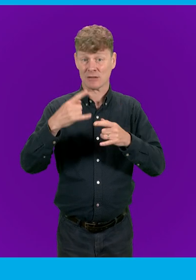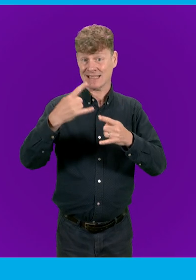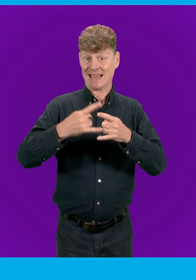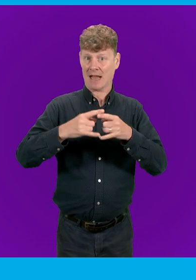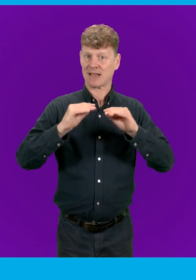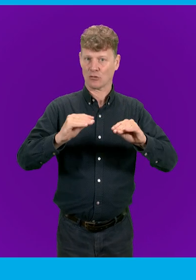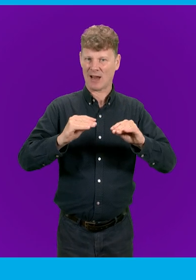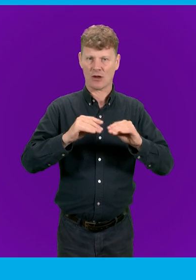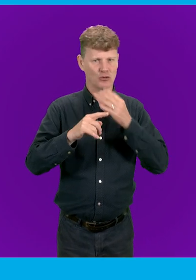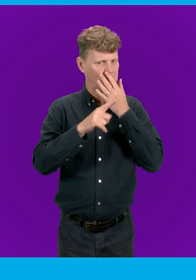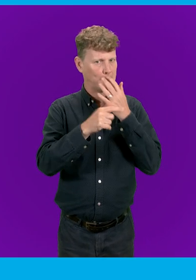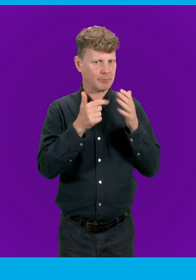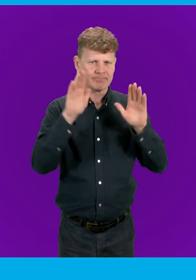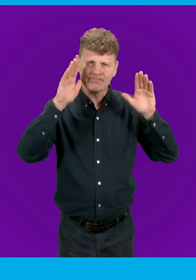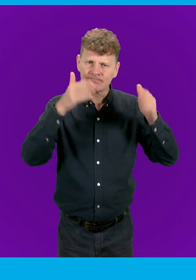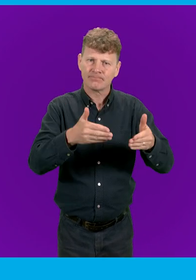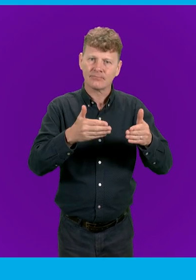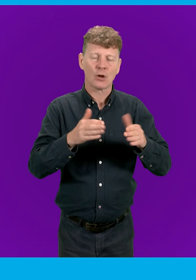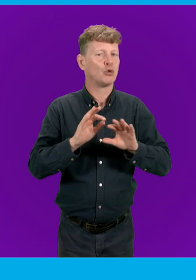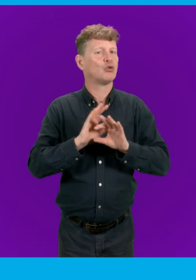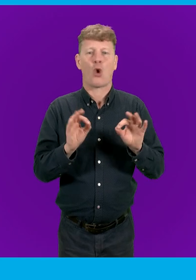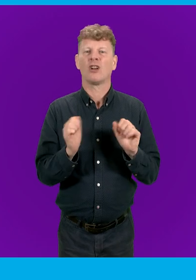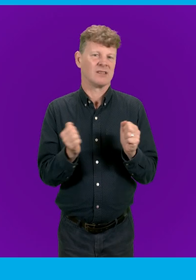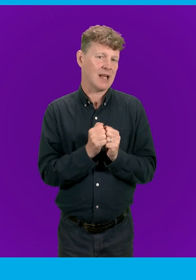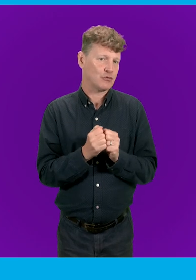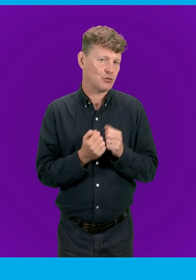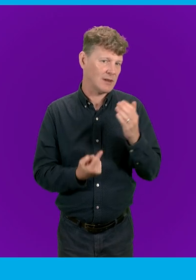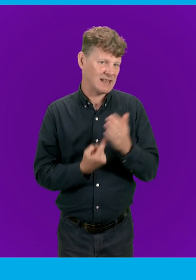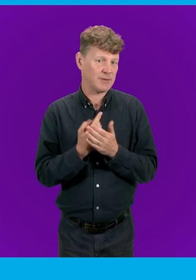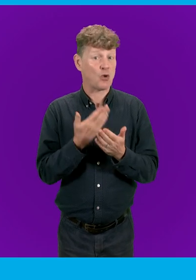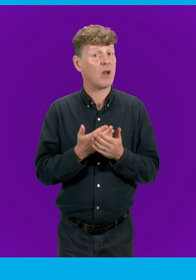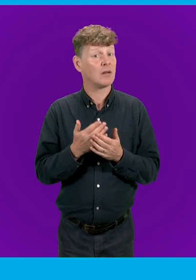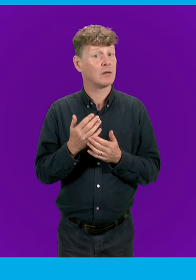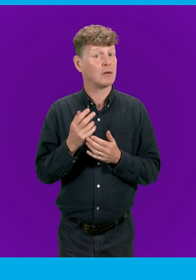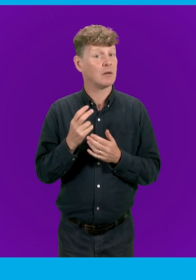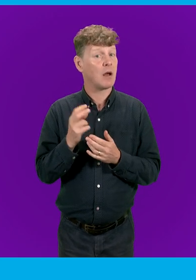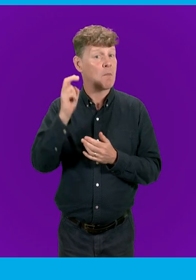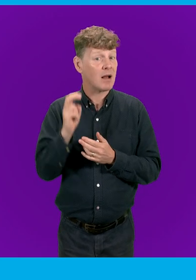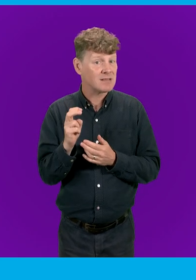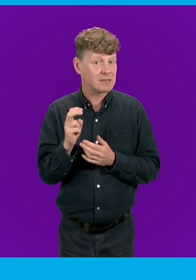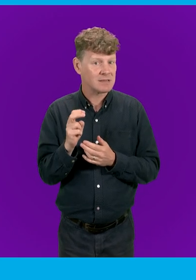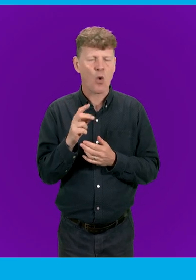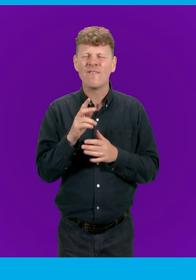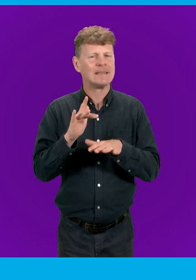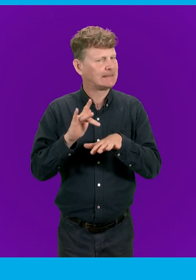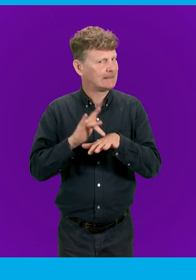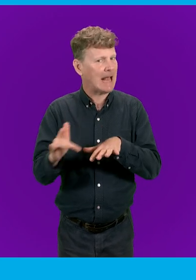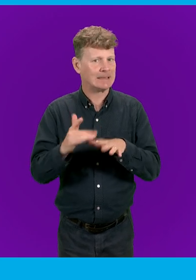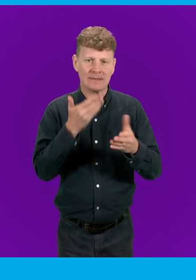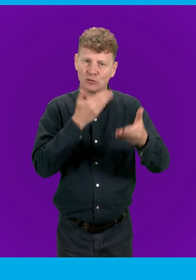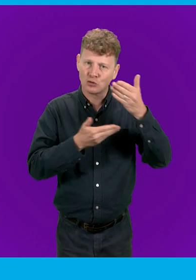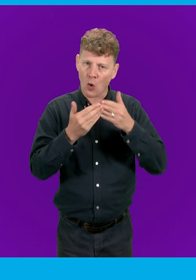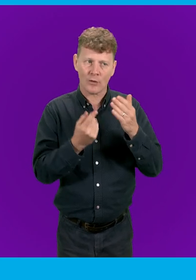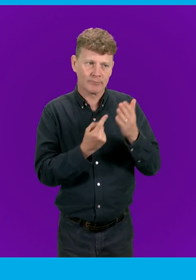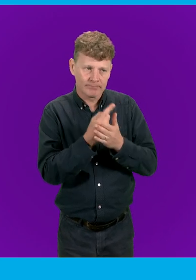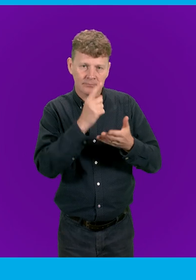that handles a non-consensual experience on a bus. Does it really sensitively, really brings out what it